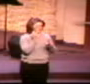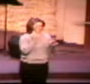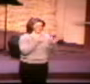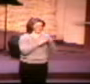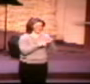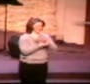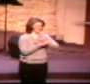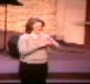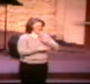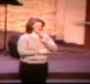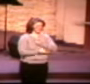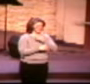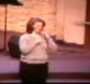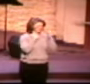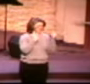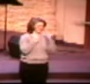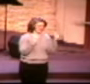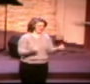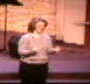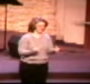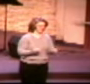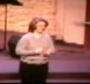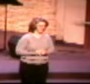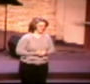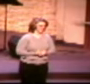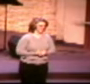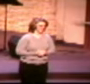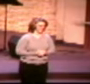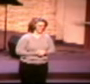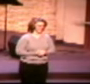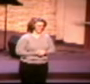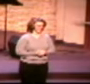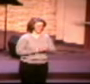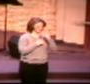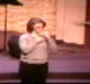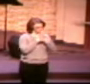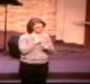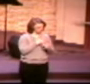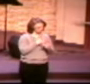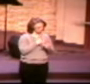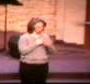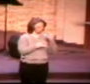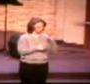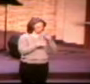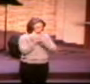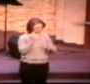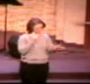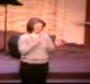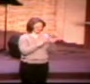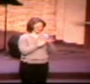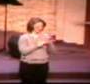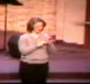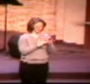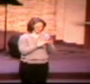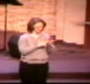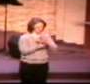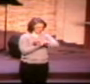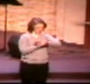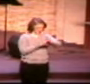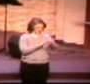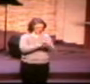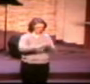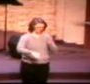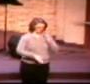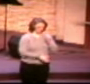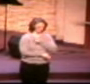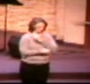Jesus cleanses us from all sin." The blood of Jesus cleanses